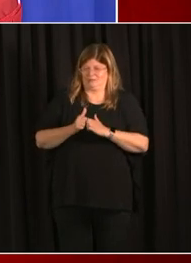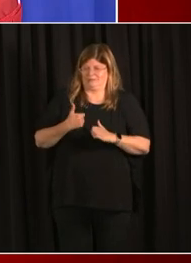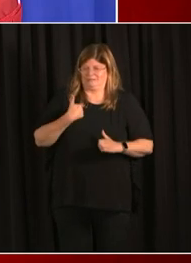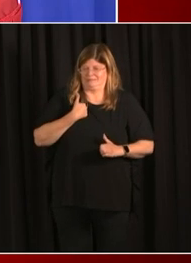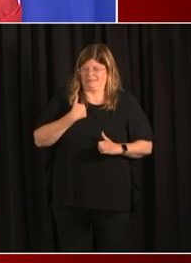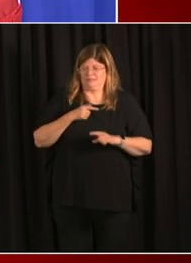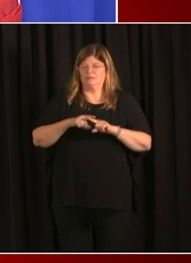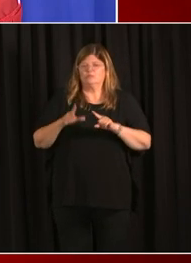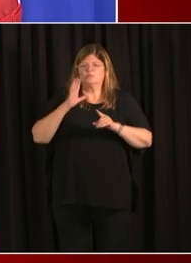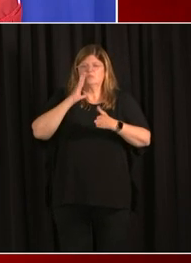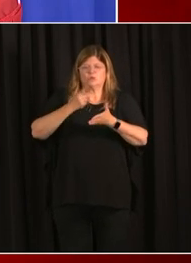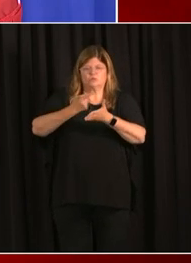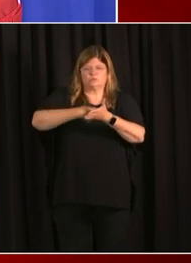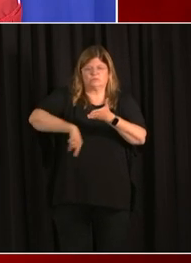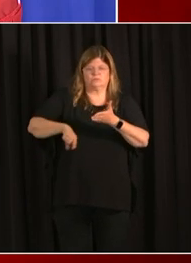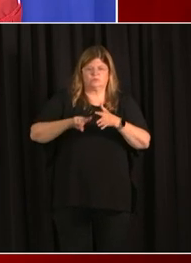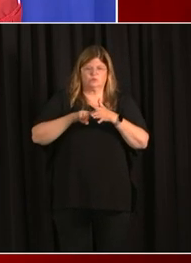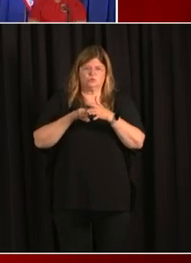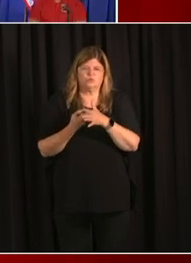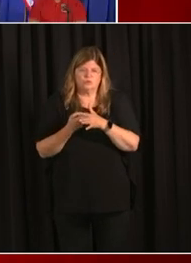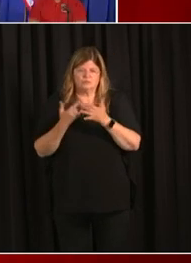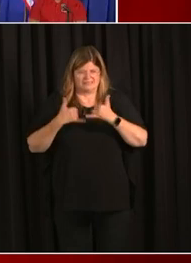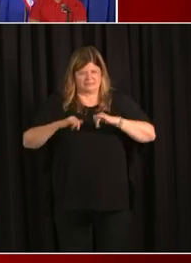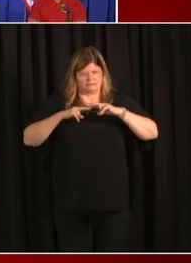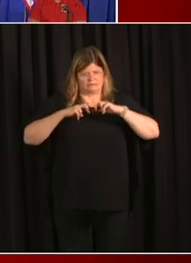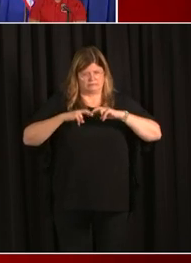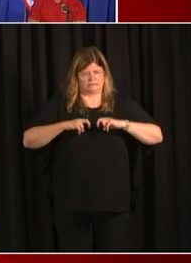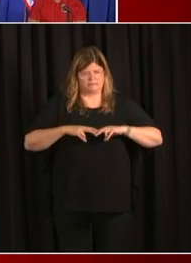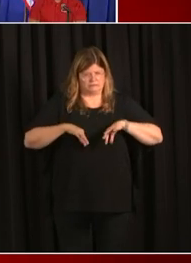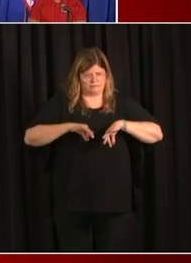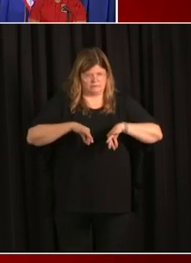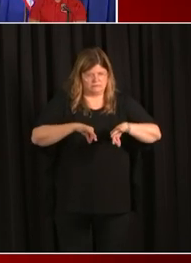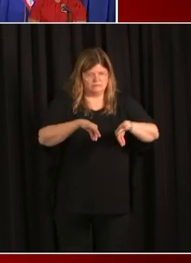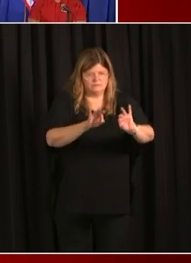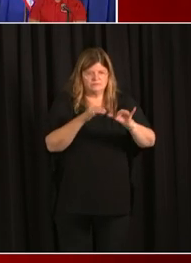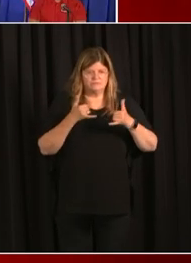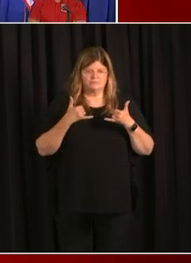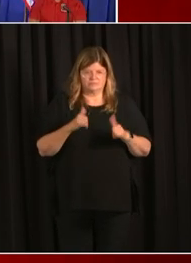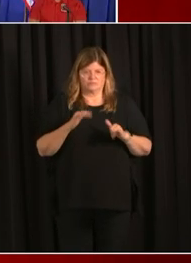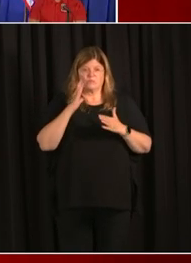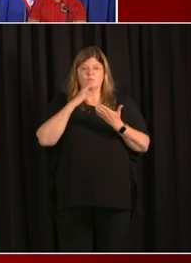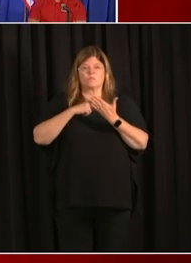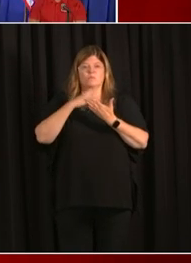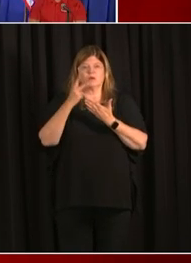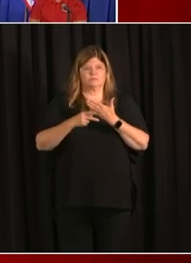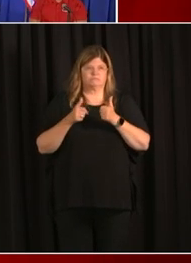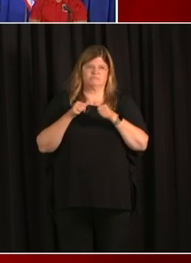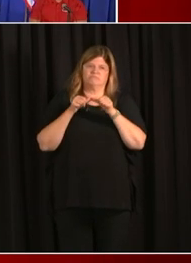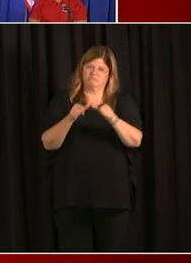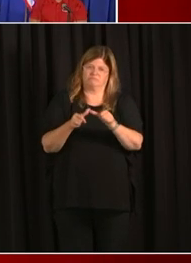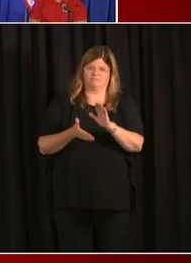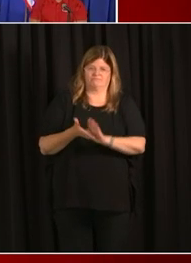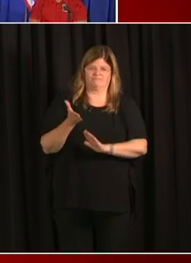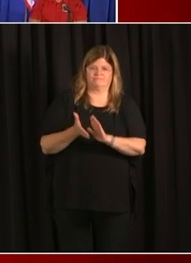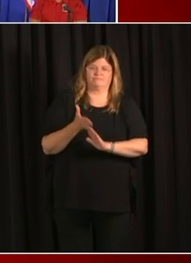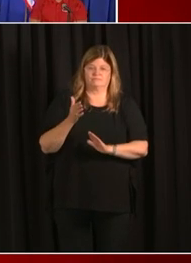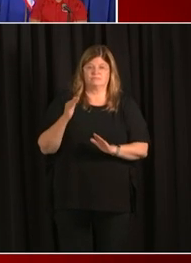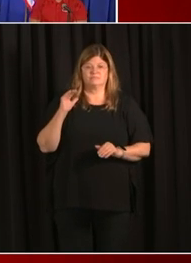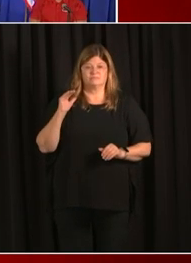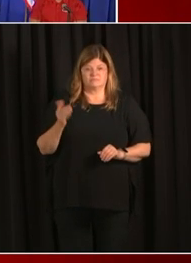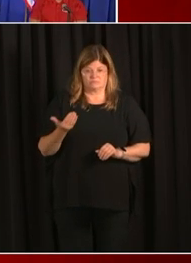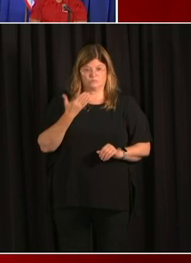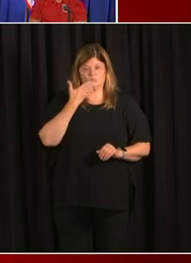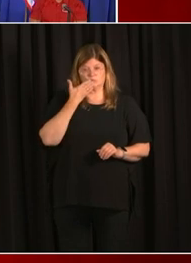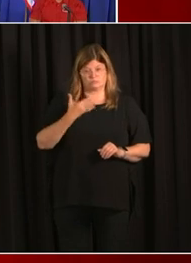week. We're still conducting some analysis on the initial findings, and the program will continue as we have found it to be a useful